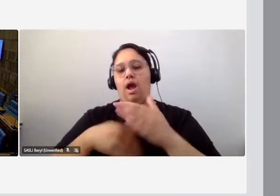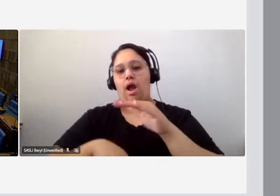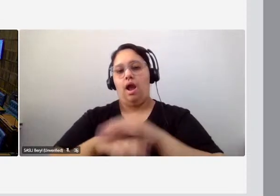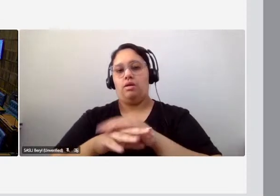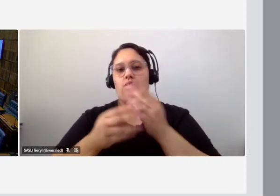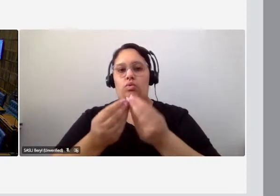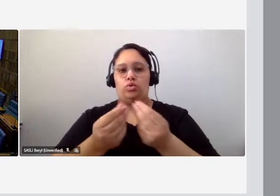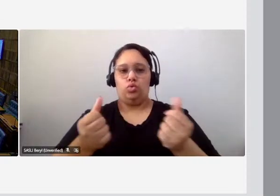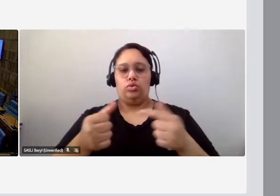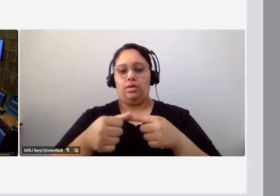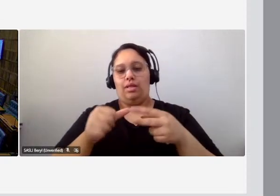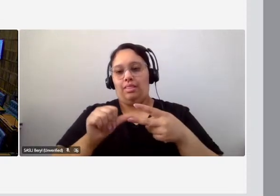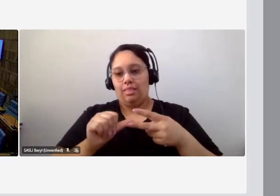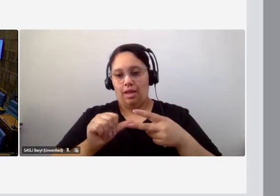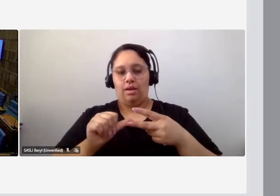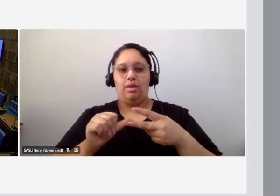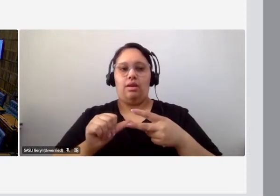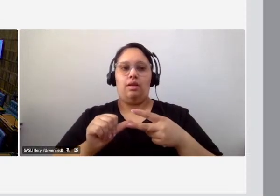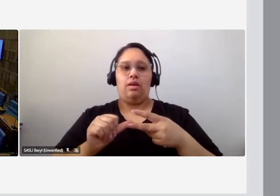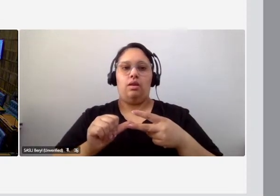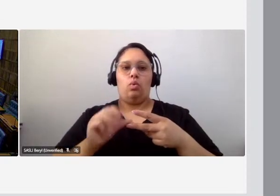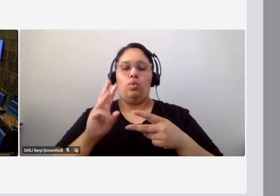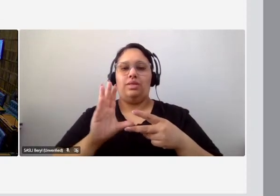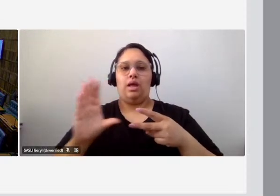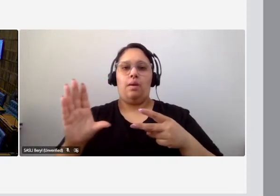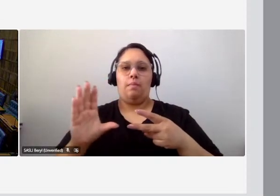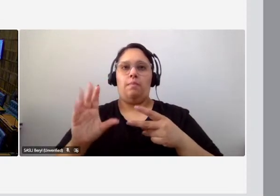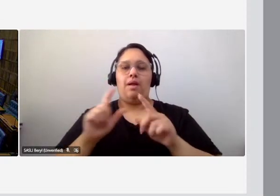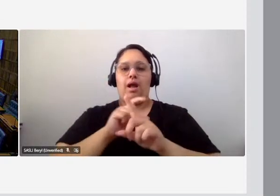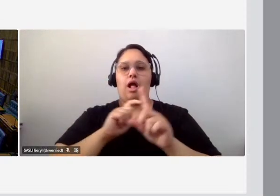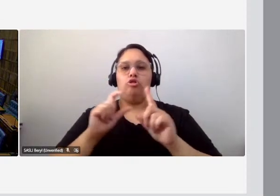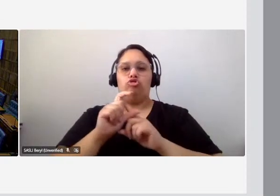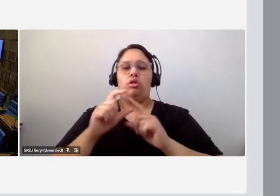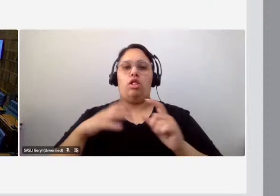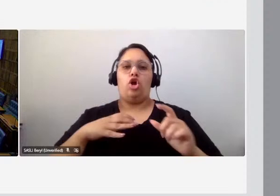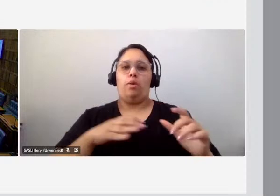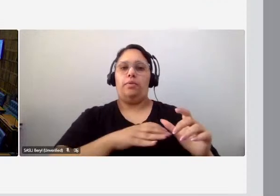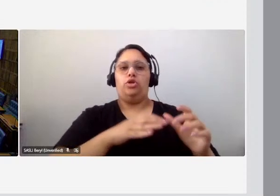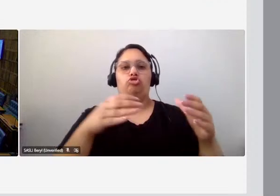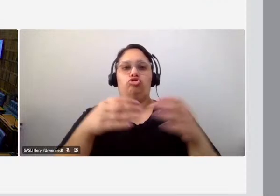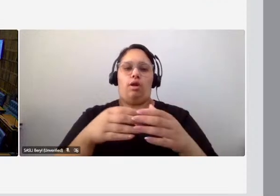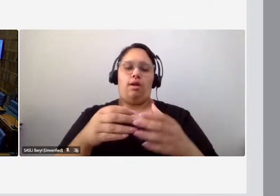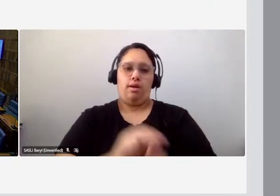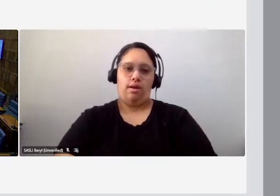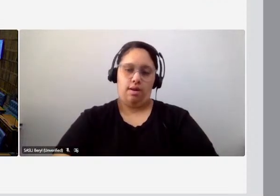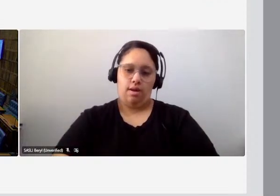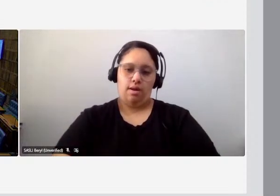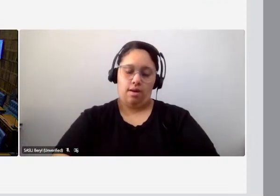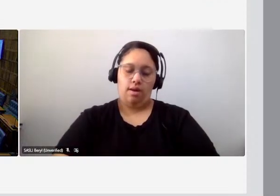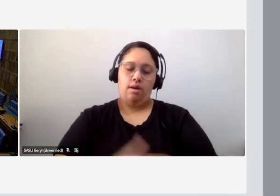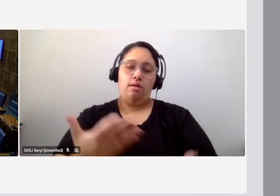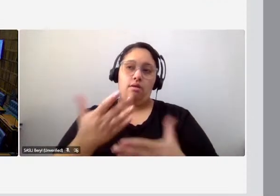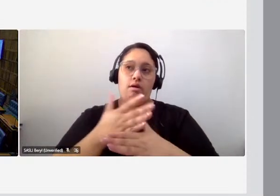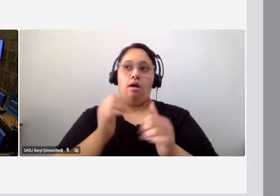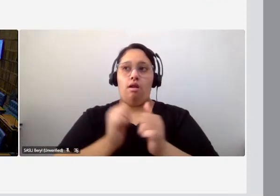then. If we can move on to the Western Cape Cultural Commission. So colleagues,